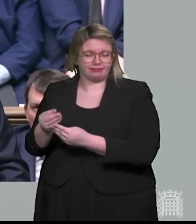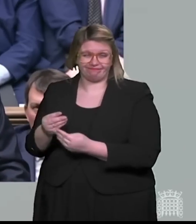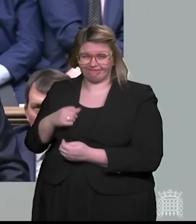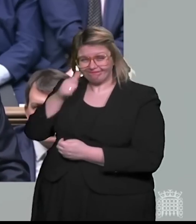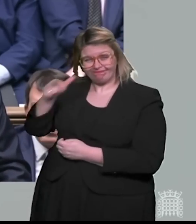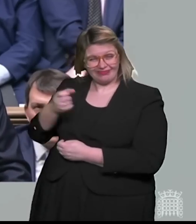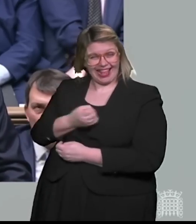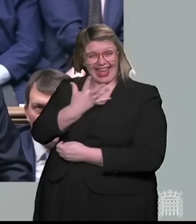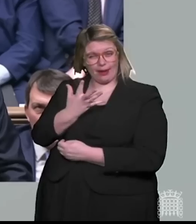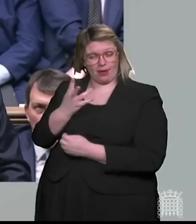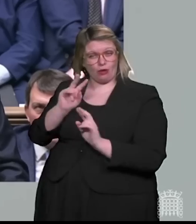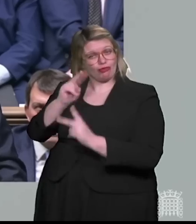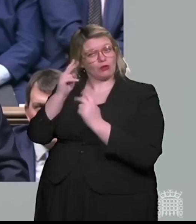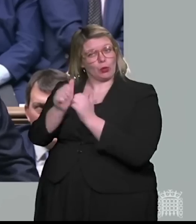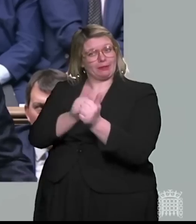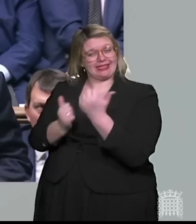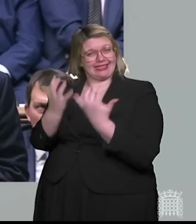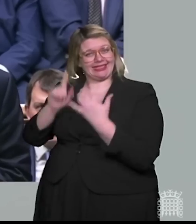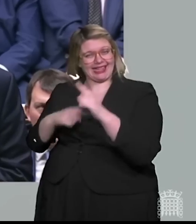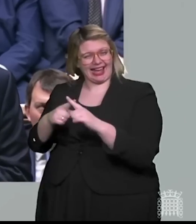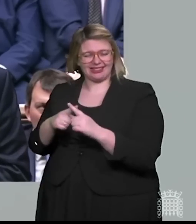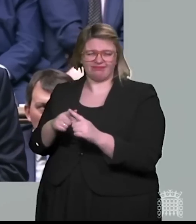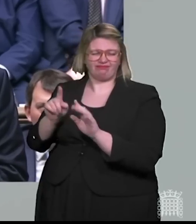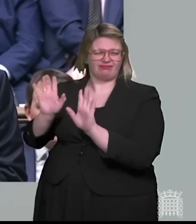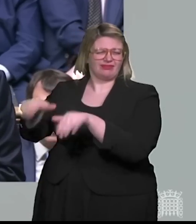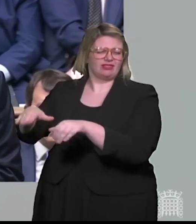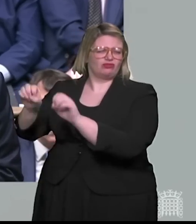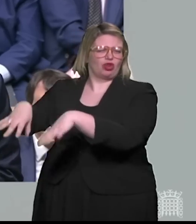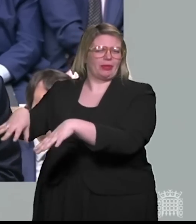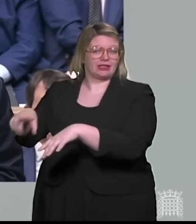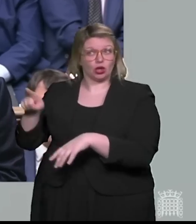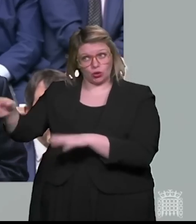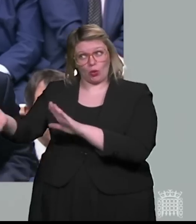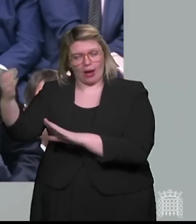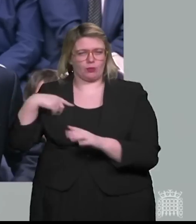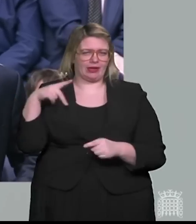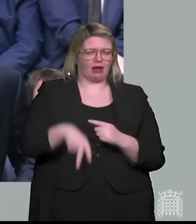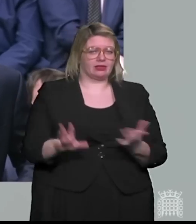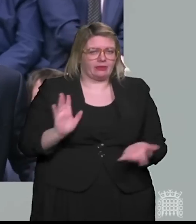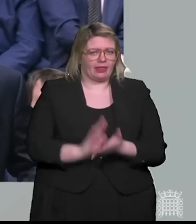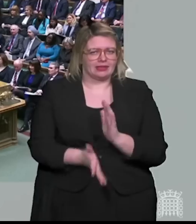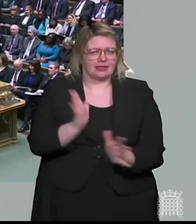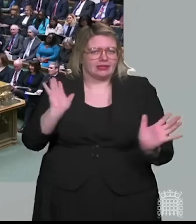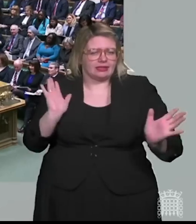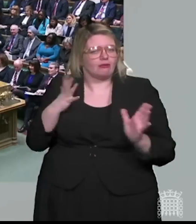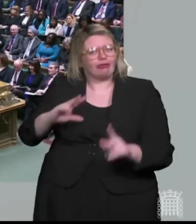is reviewing business taxes. Let me save them the bother. They put them up, we cut them.